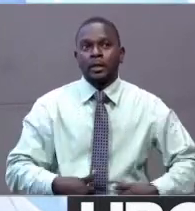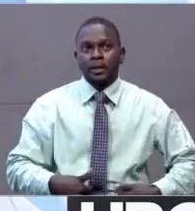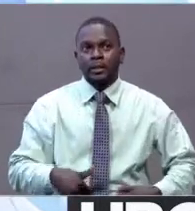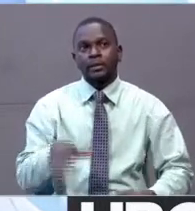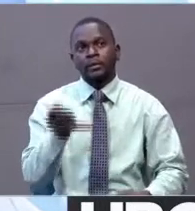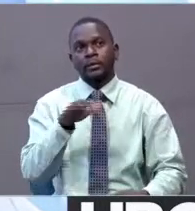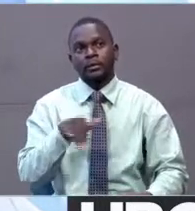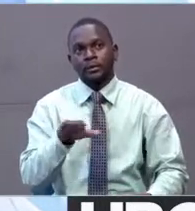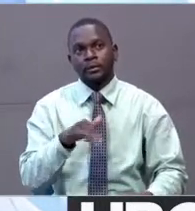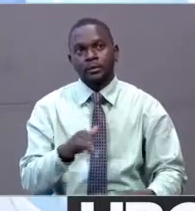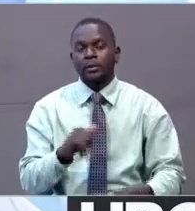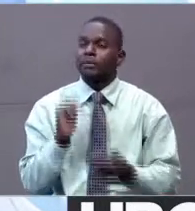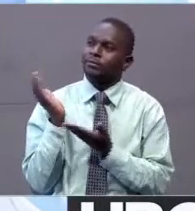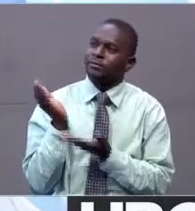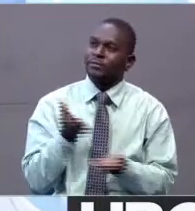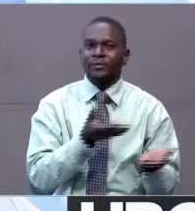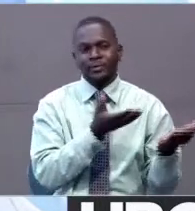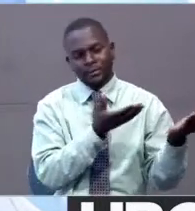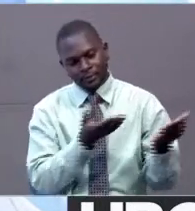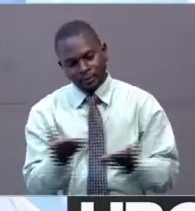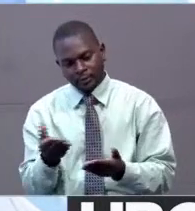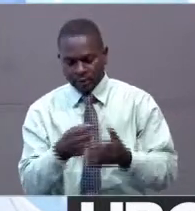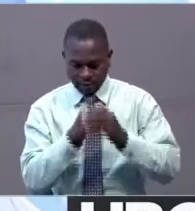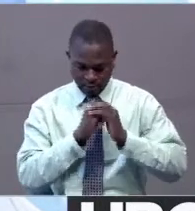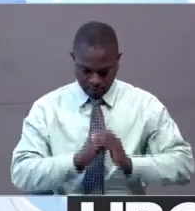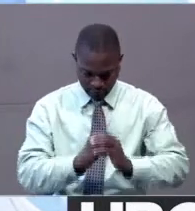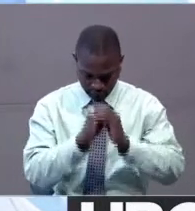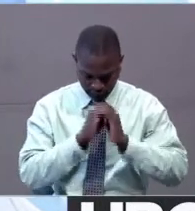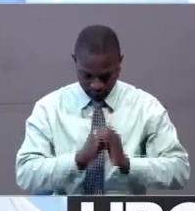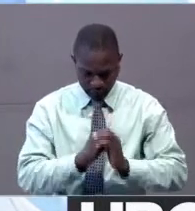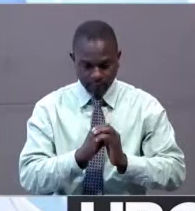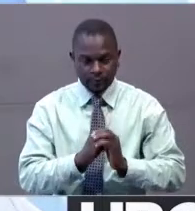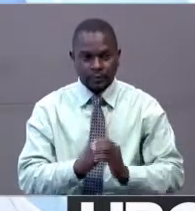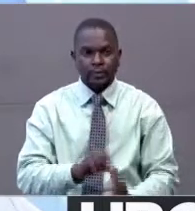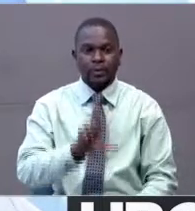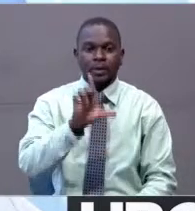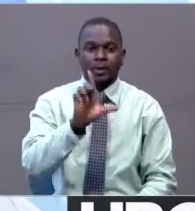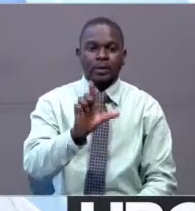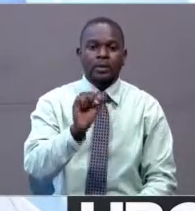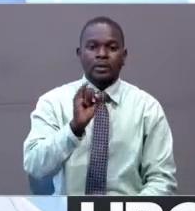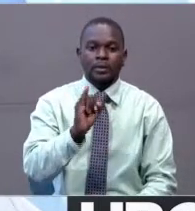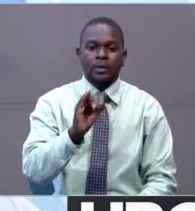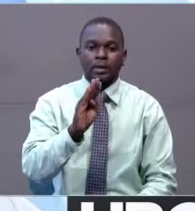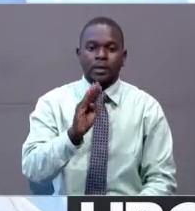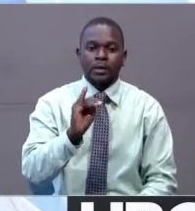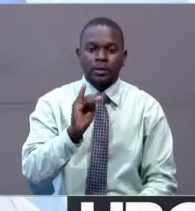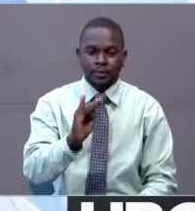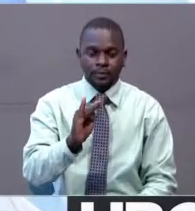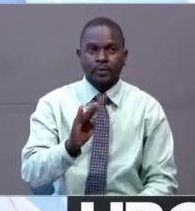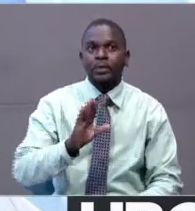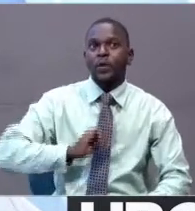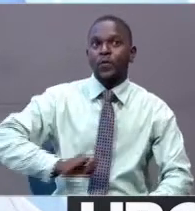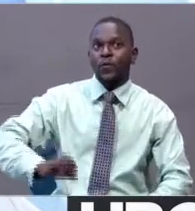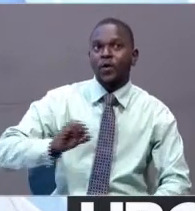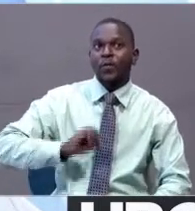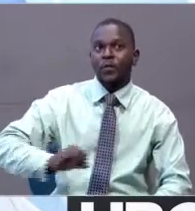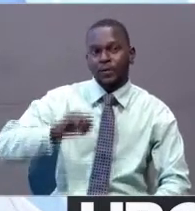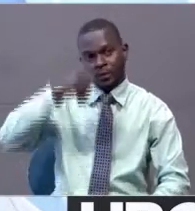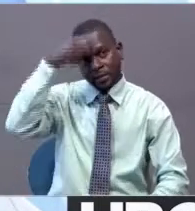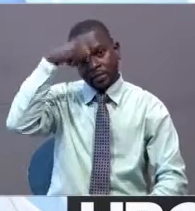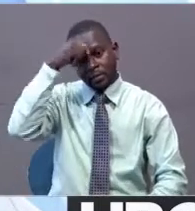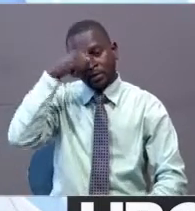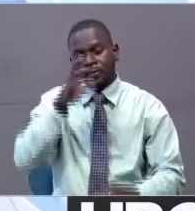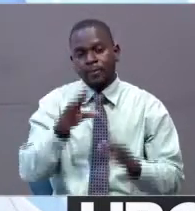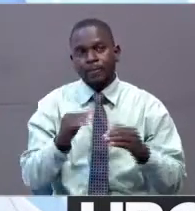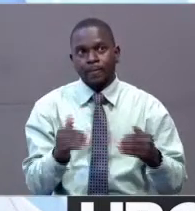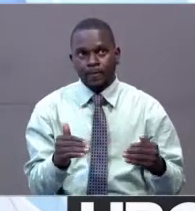prominent visitors. The Pope met worshippers at St. Basilica in Laibi, where he joined the Acholi traditional dancers performing